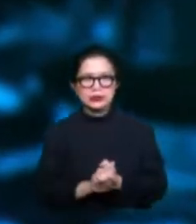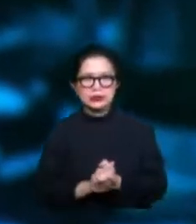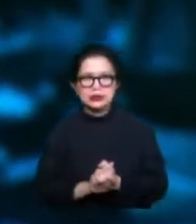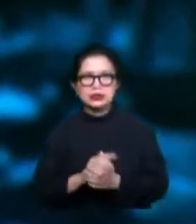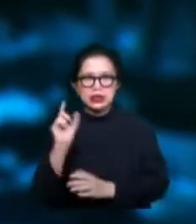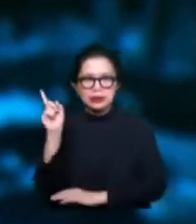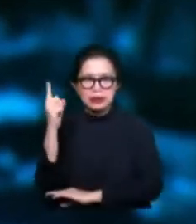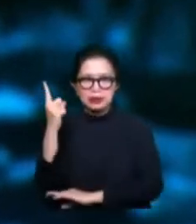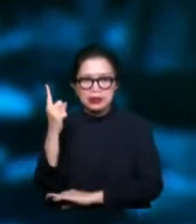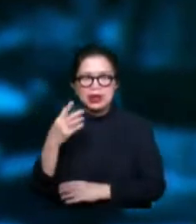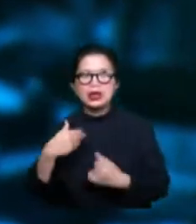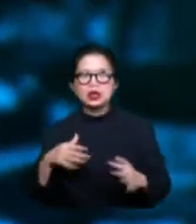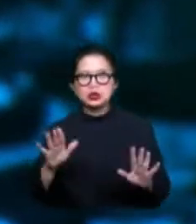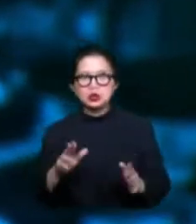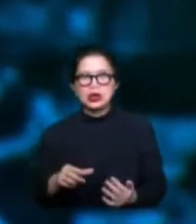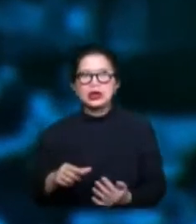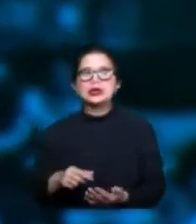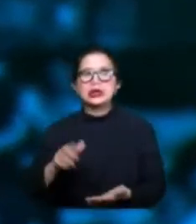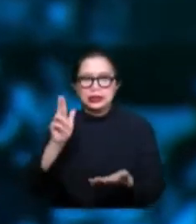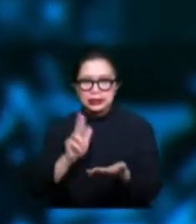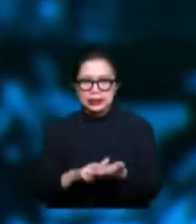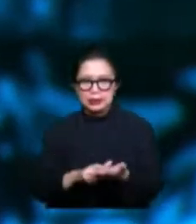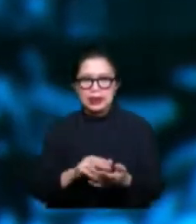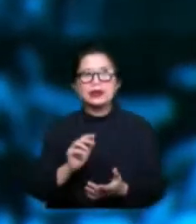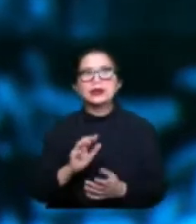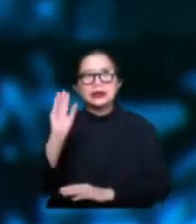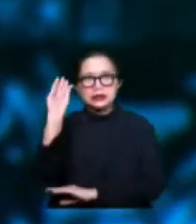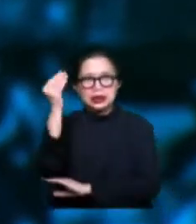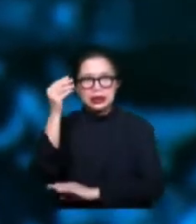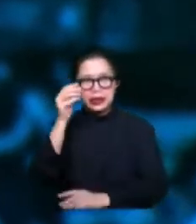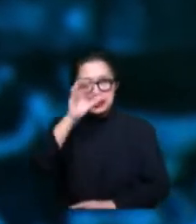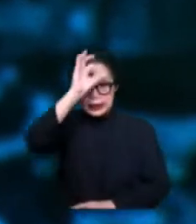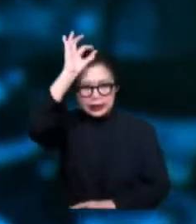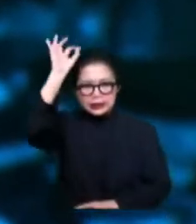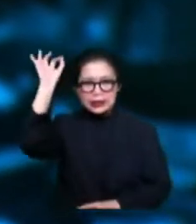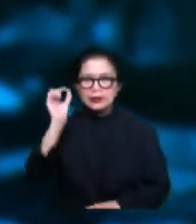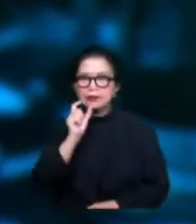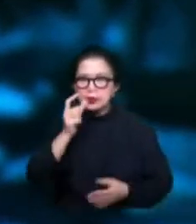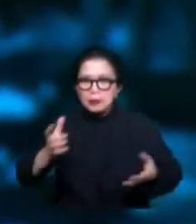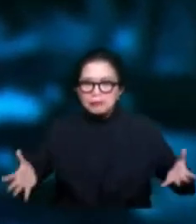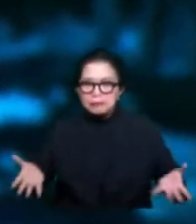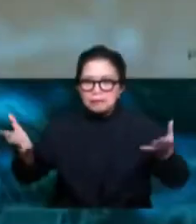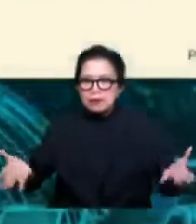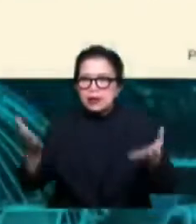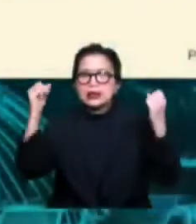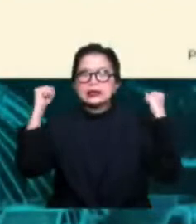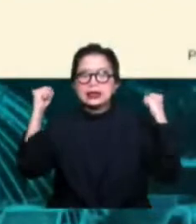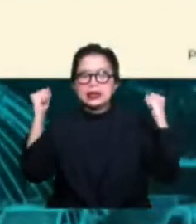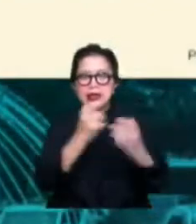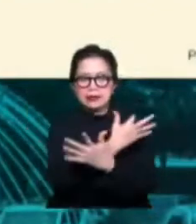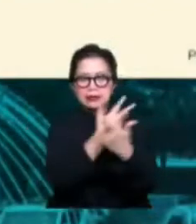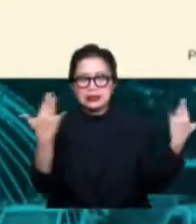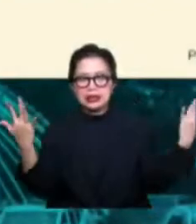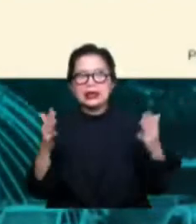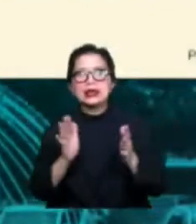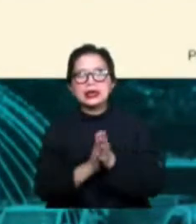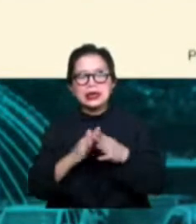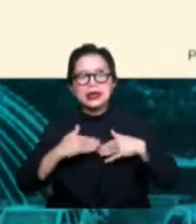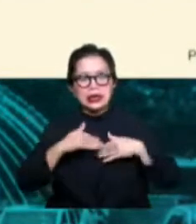has initiative to improve the people's health and well-being as follows: by fulfilling people's